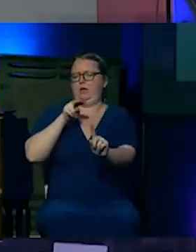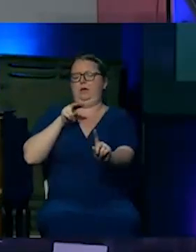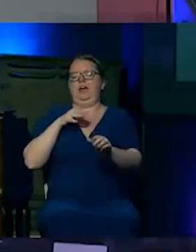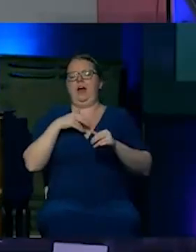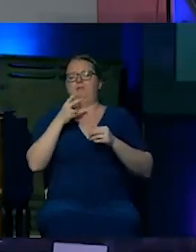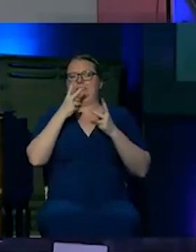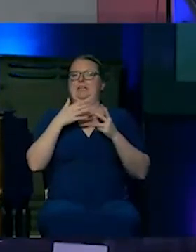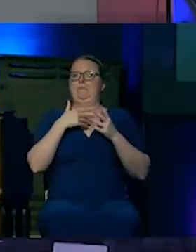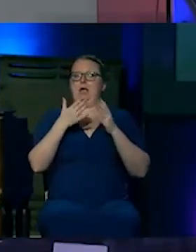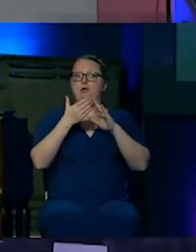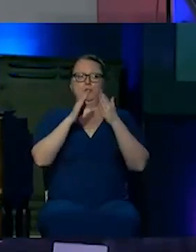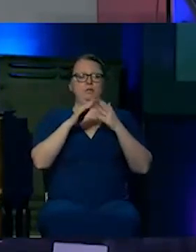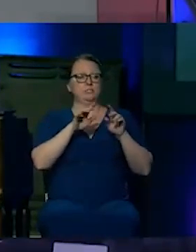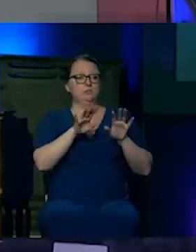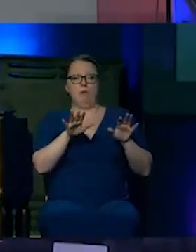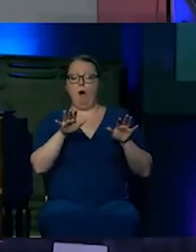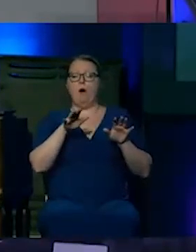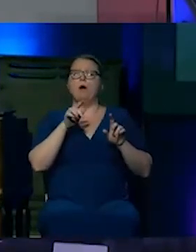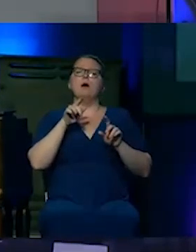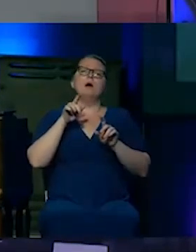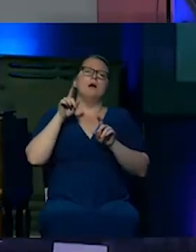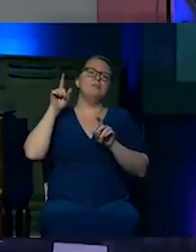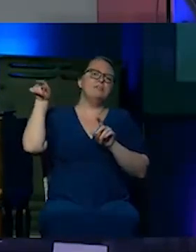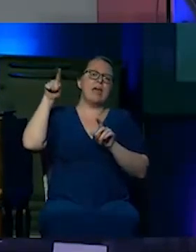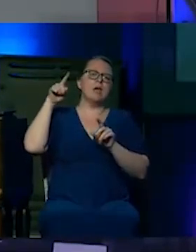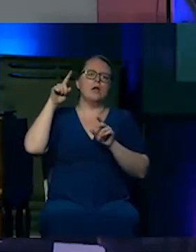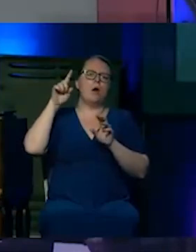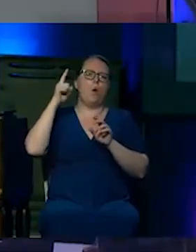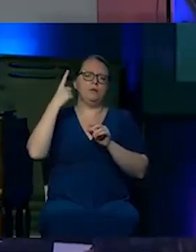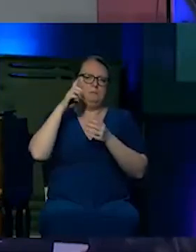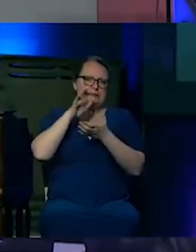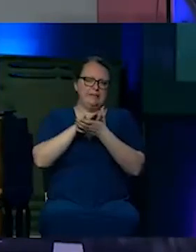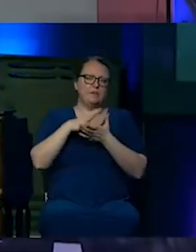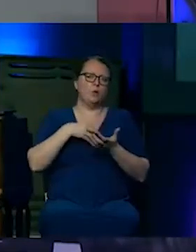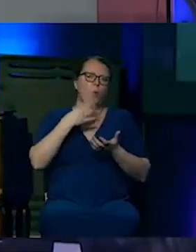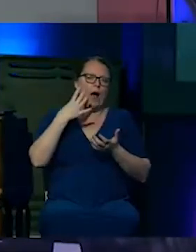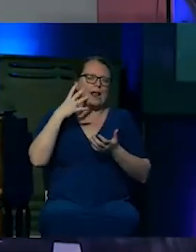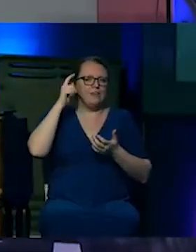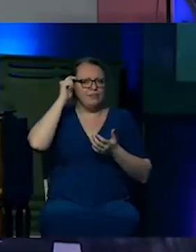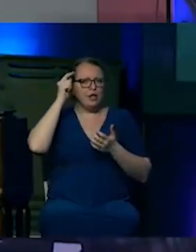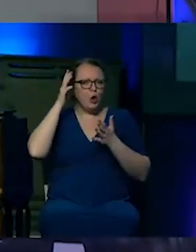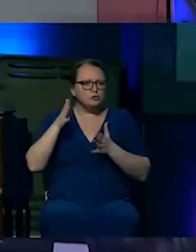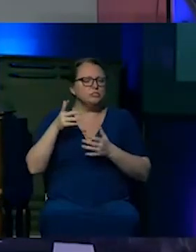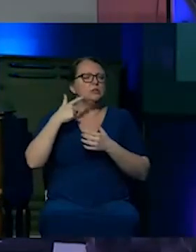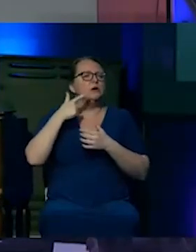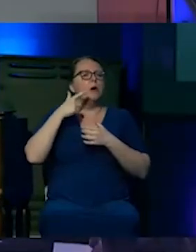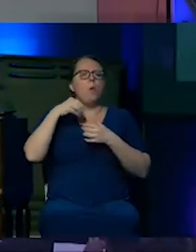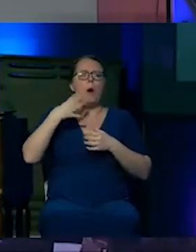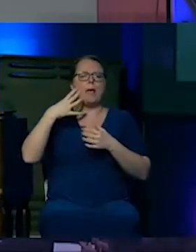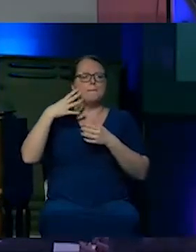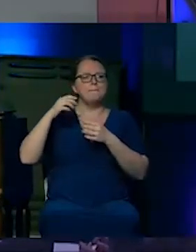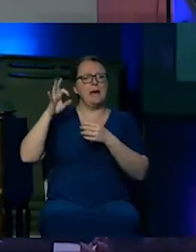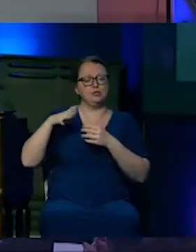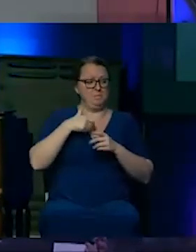this, like in my communities, they're like, oh, they only believe like white theologians or white pastors. And maybe they themselves are